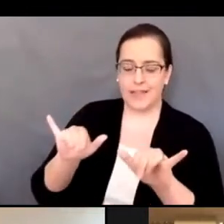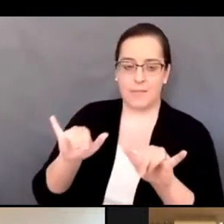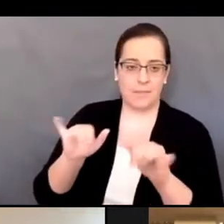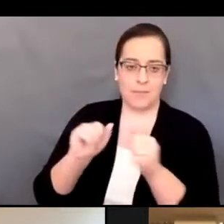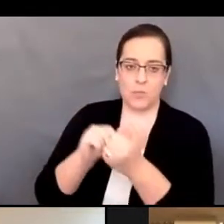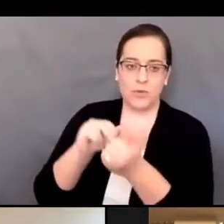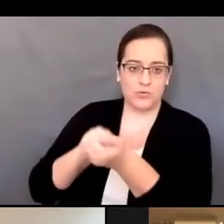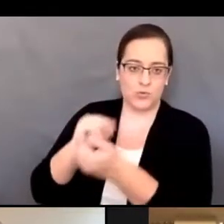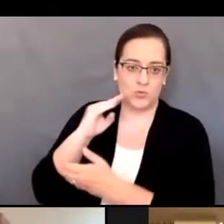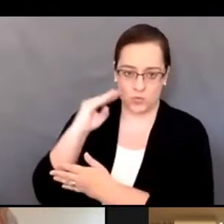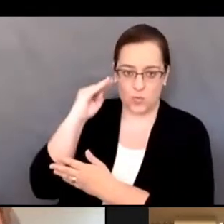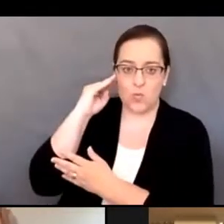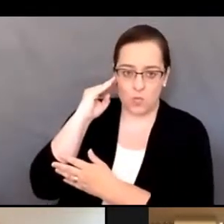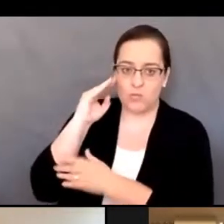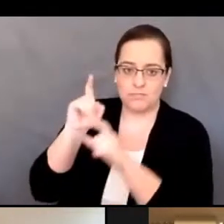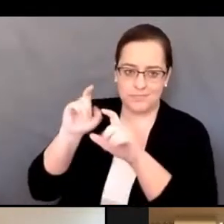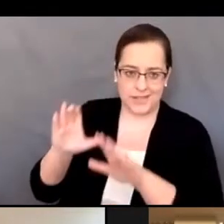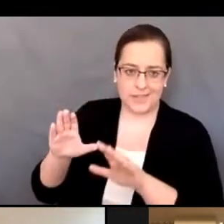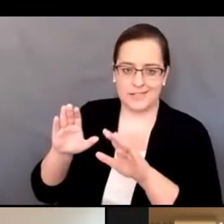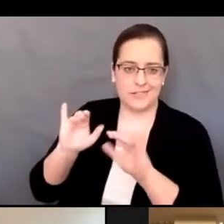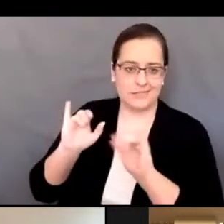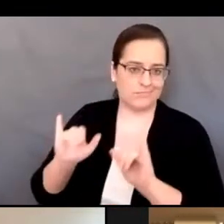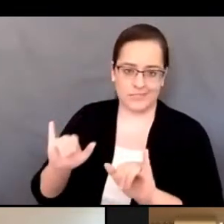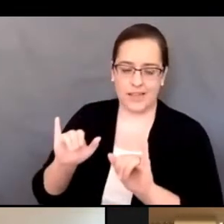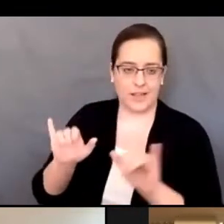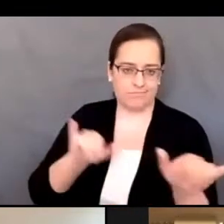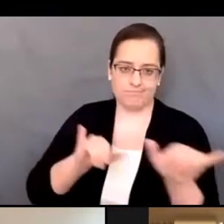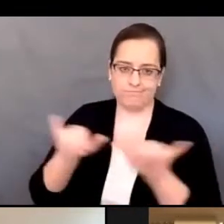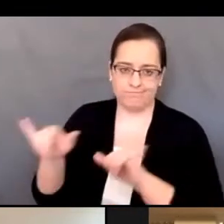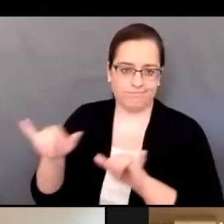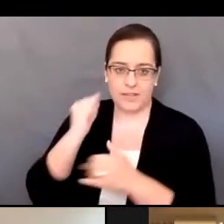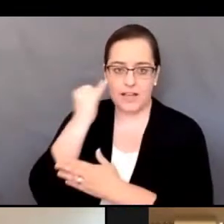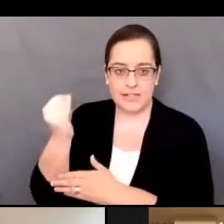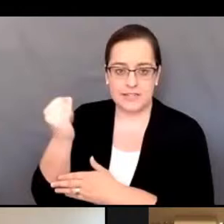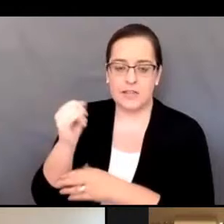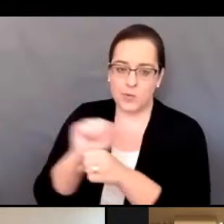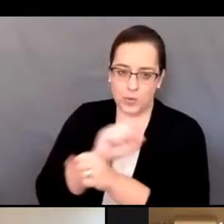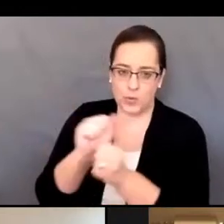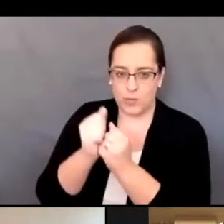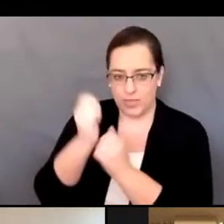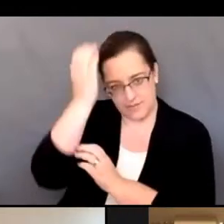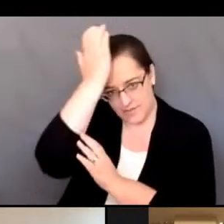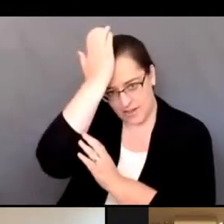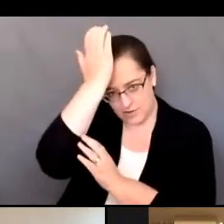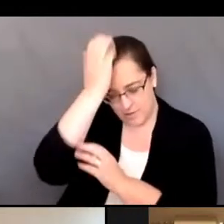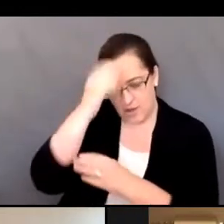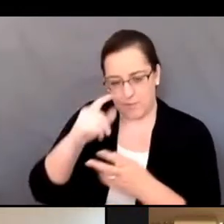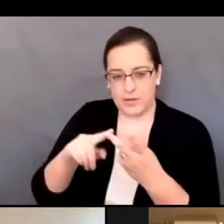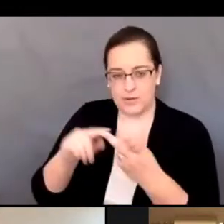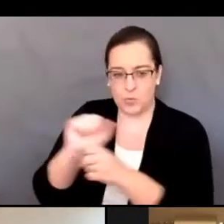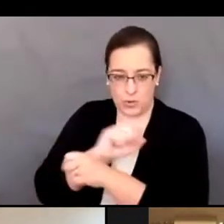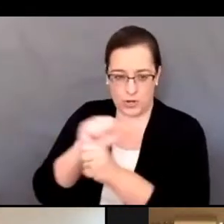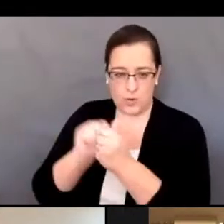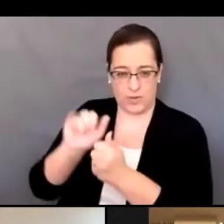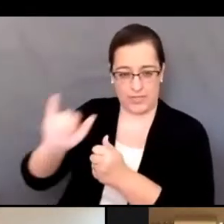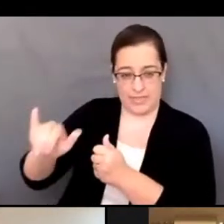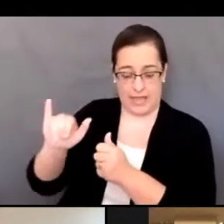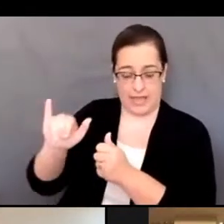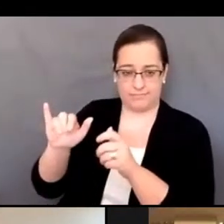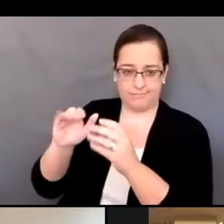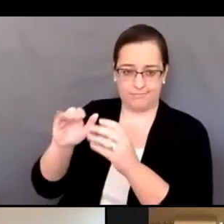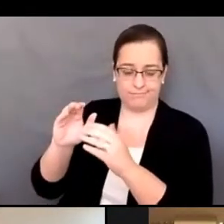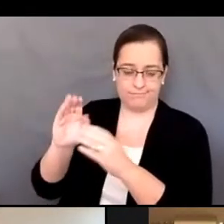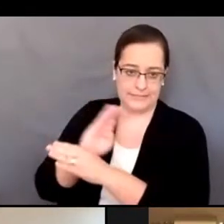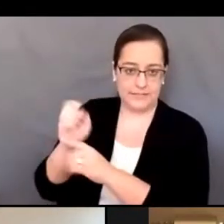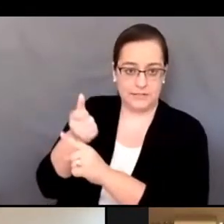the nursing home testing did. So we're working with the fire department and the facilities to accomplish that